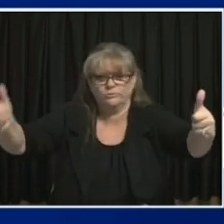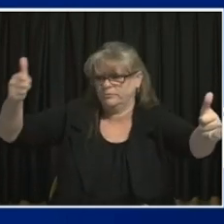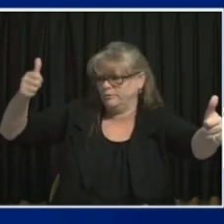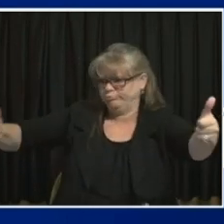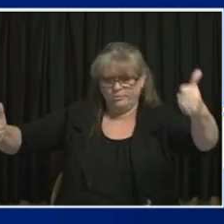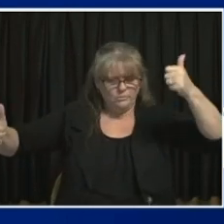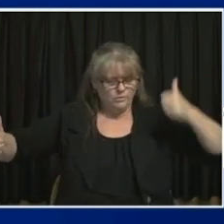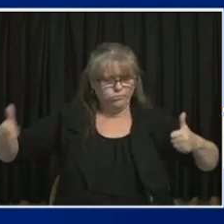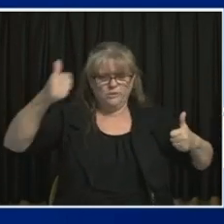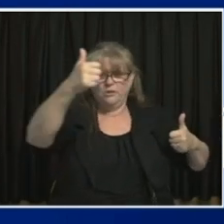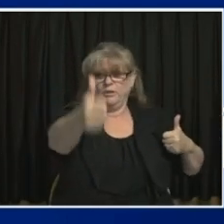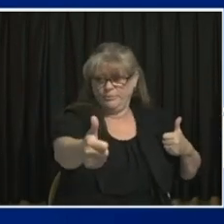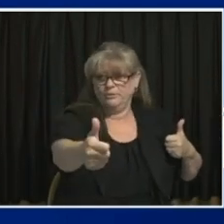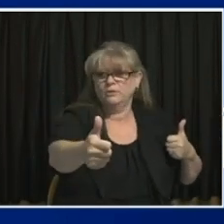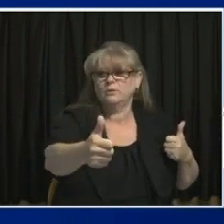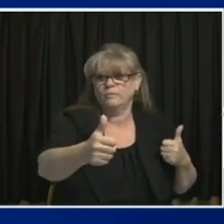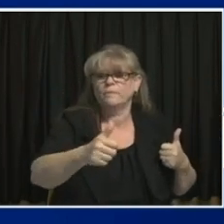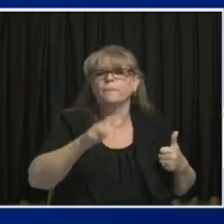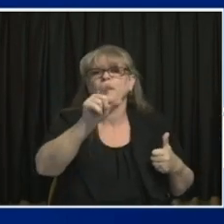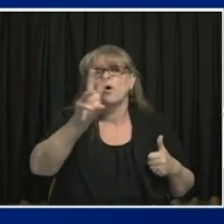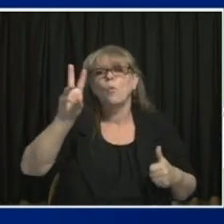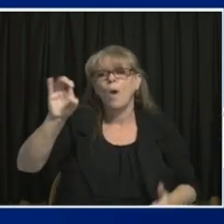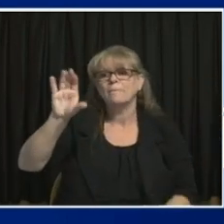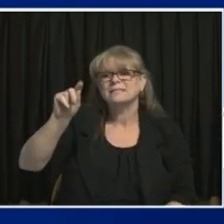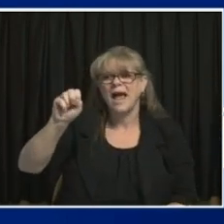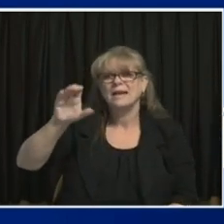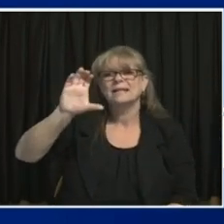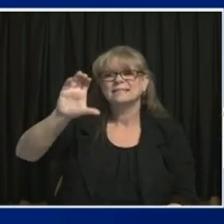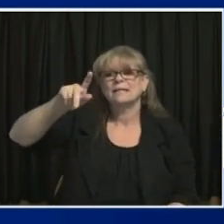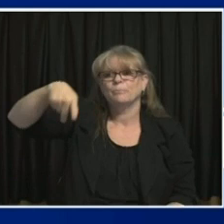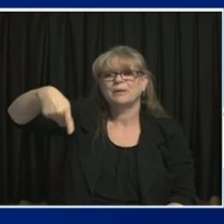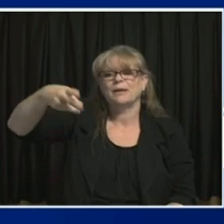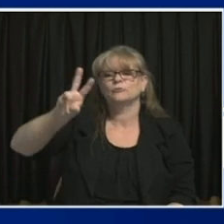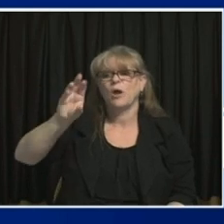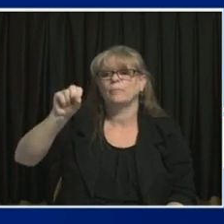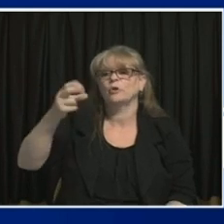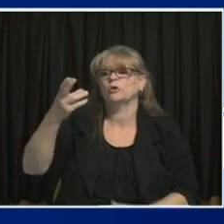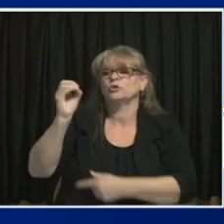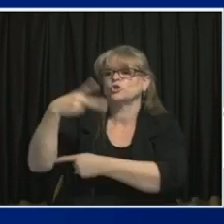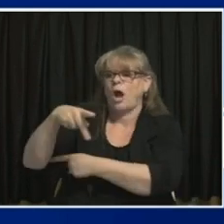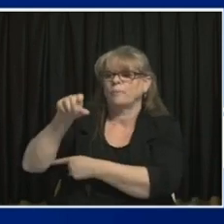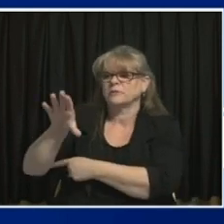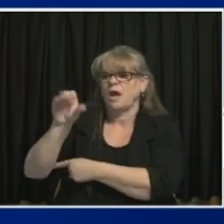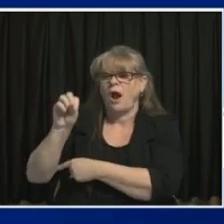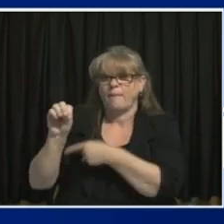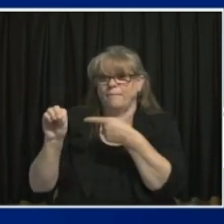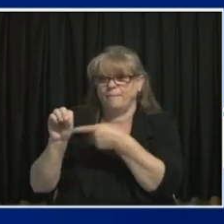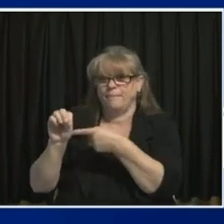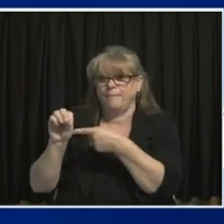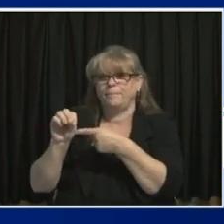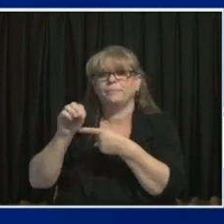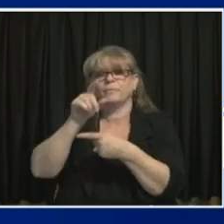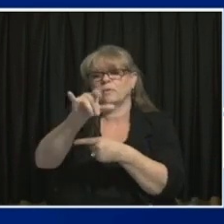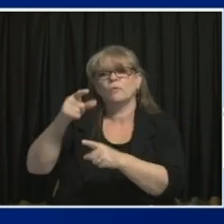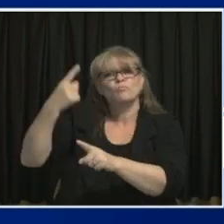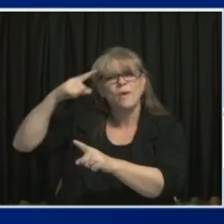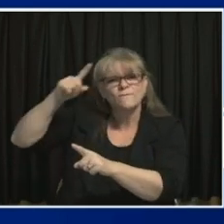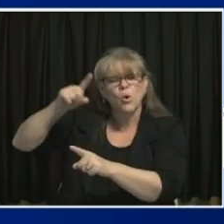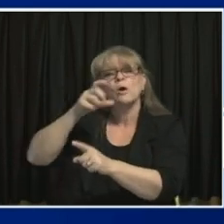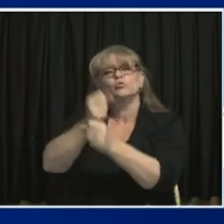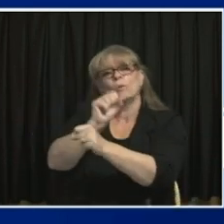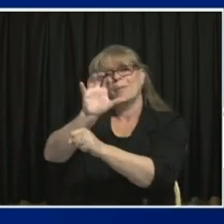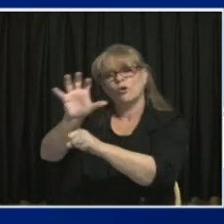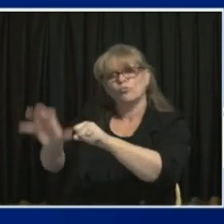cpwshop.com to make a reservation. Now, in people asking about campgrounds, the danger